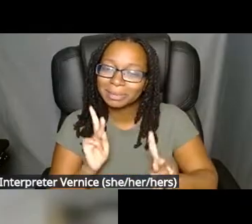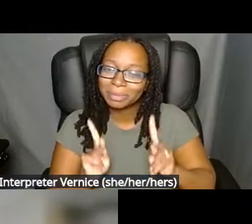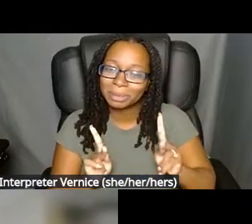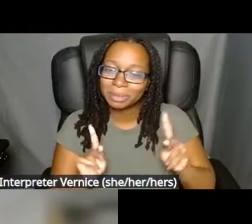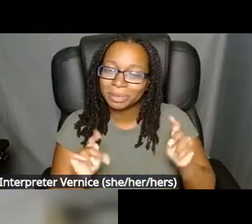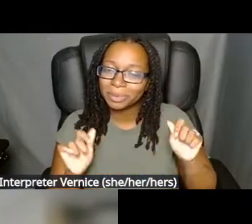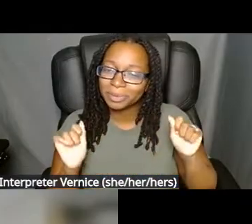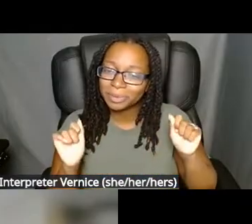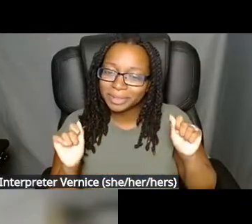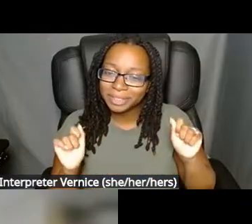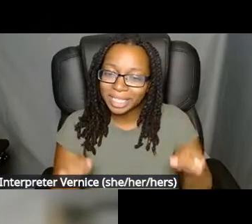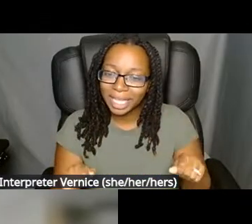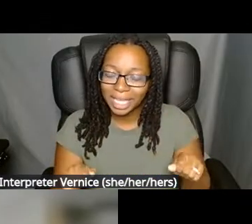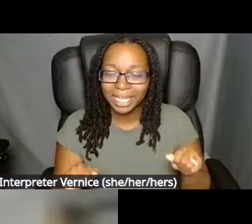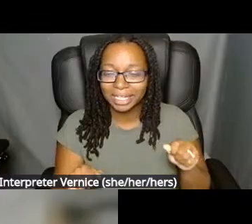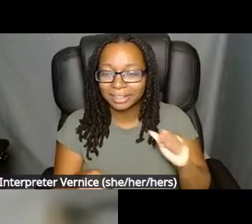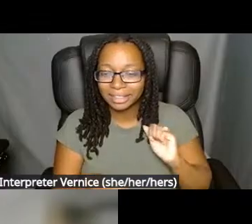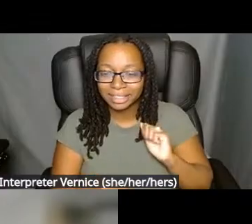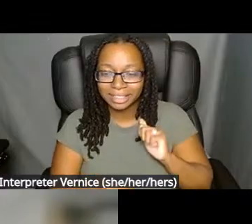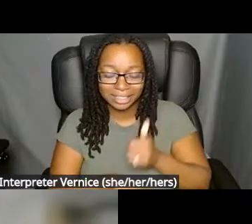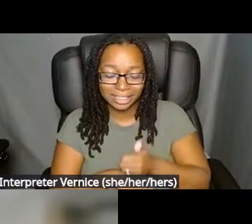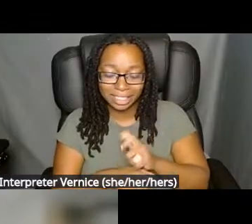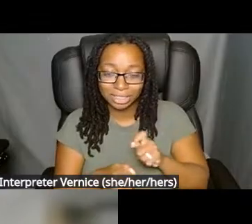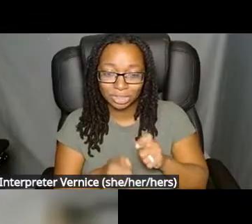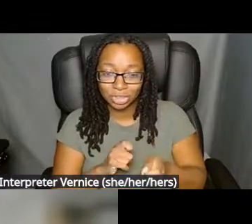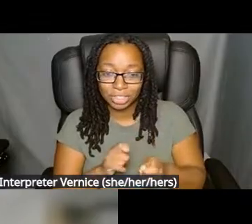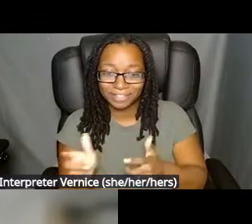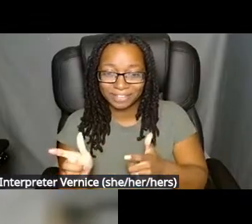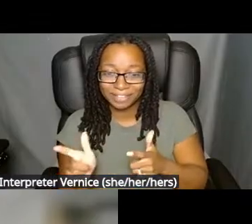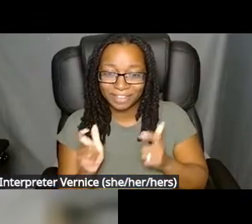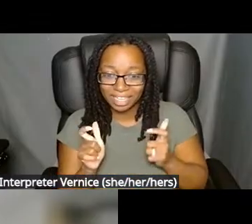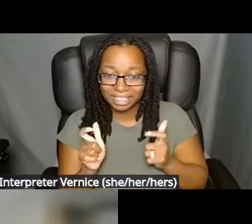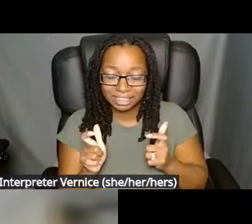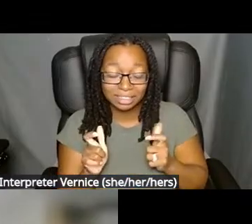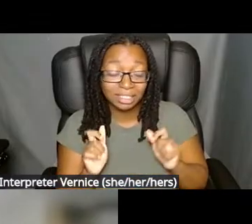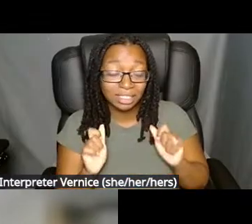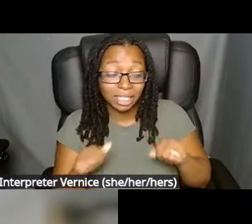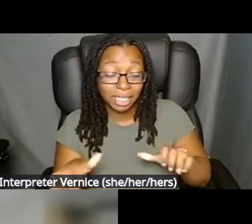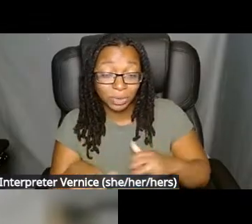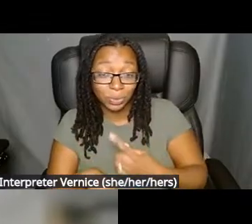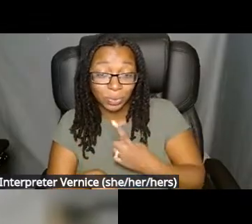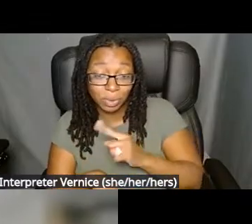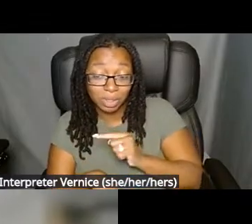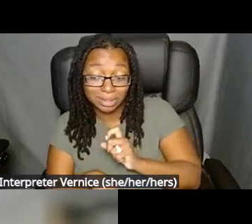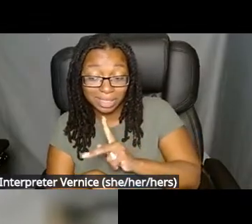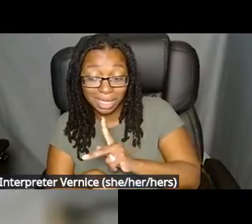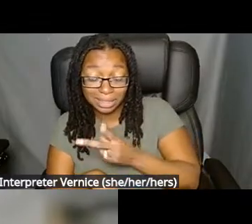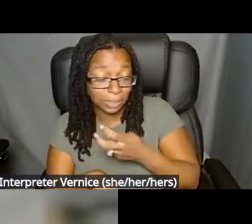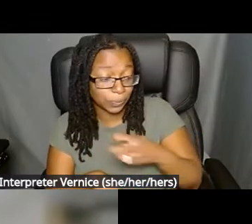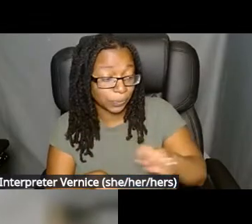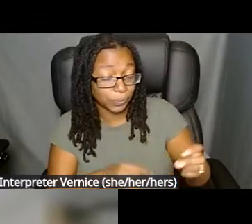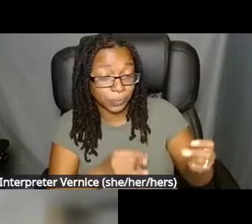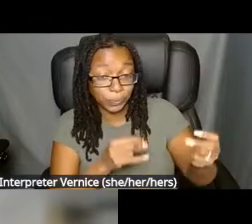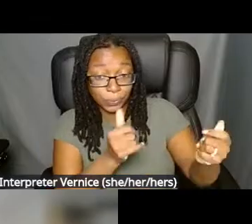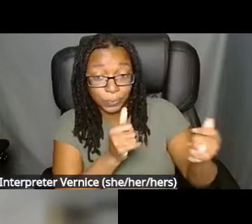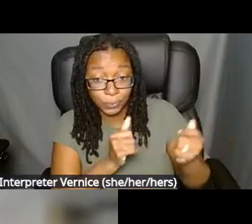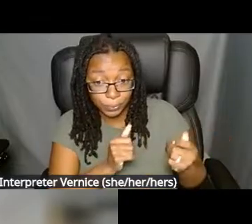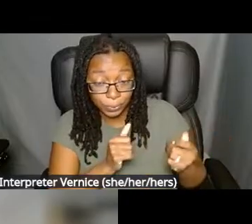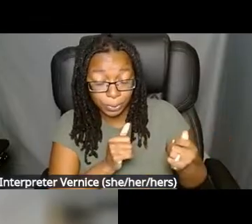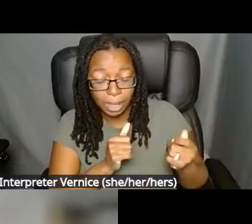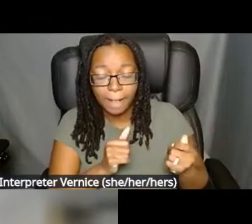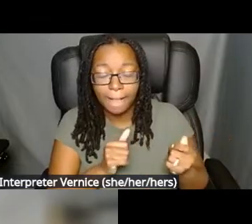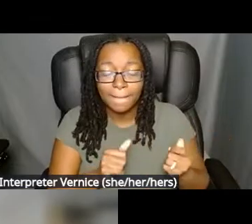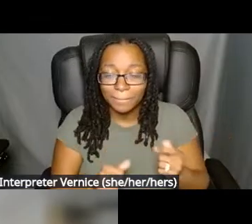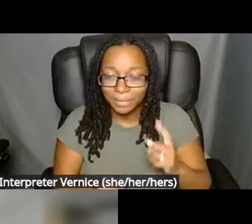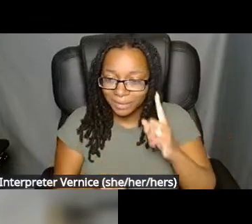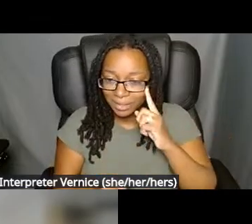shift very quickly, so changing from kind of one task to the next. I think there are